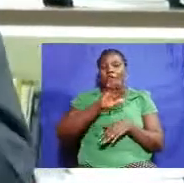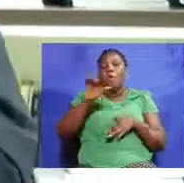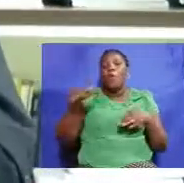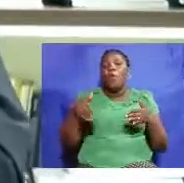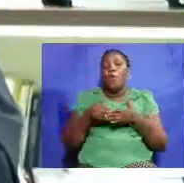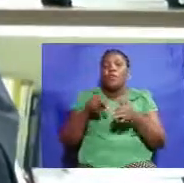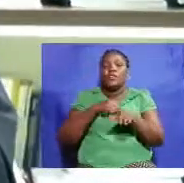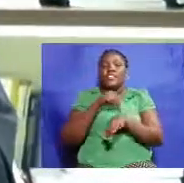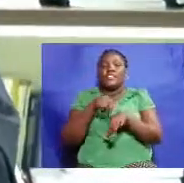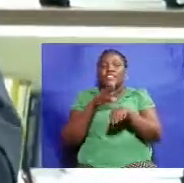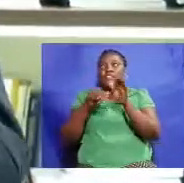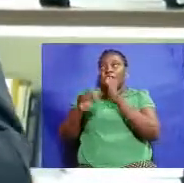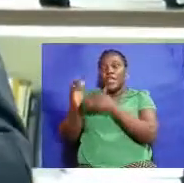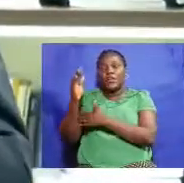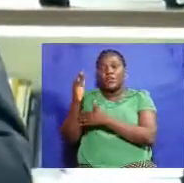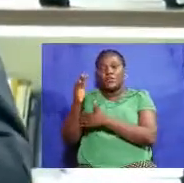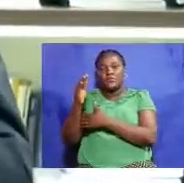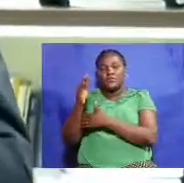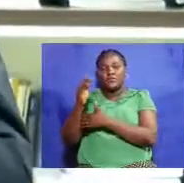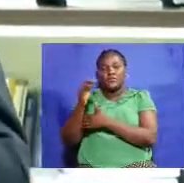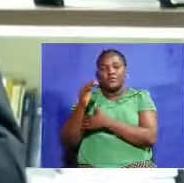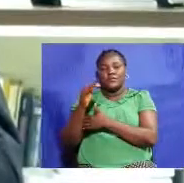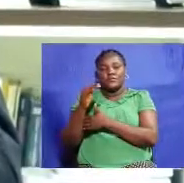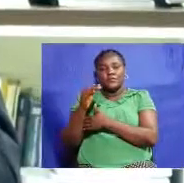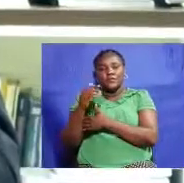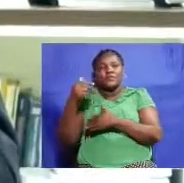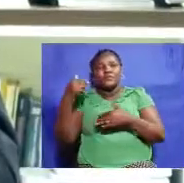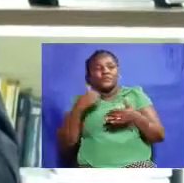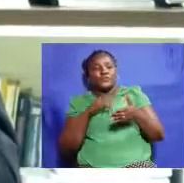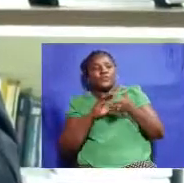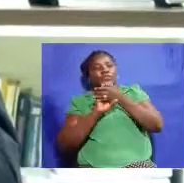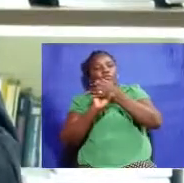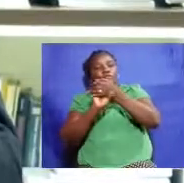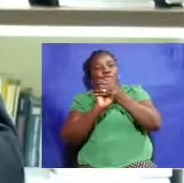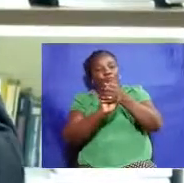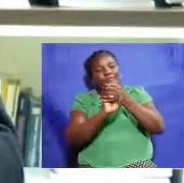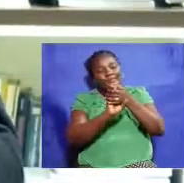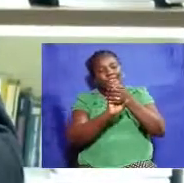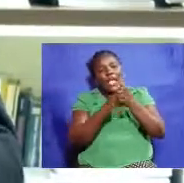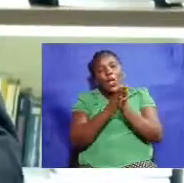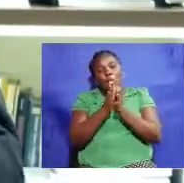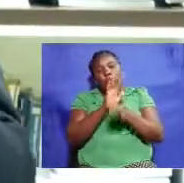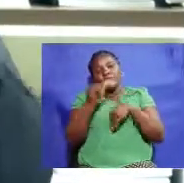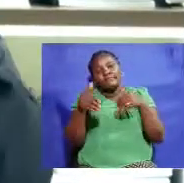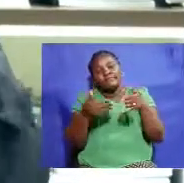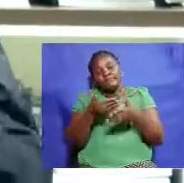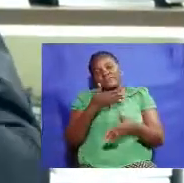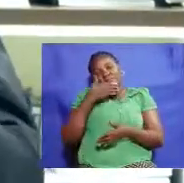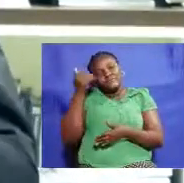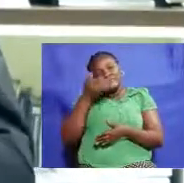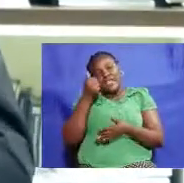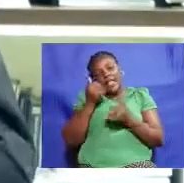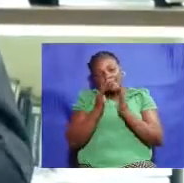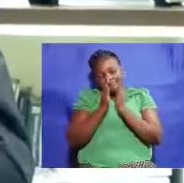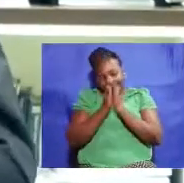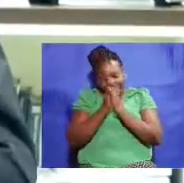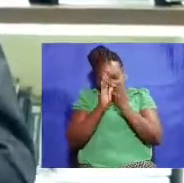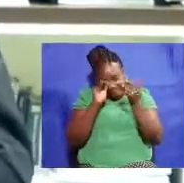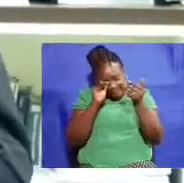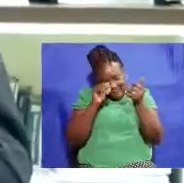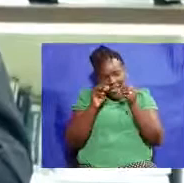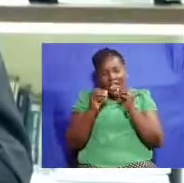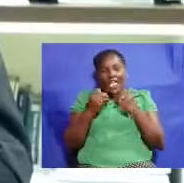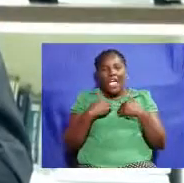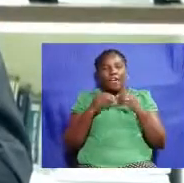for God. For me, I think that we need to congratulate them and wish them all the best, just hoping and praying that they will get a lot